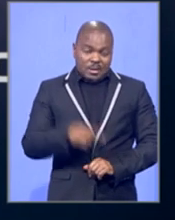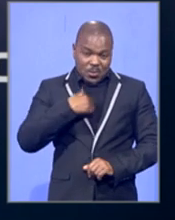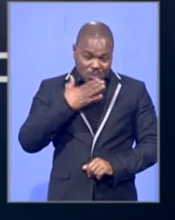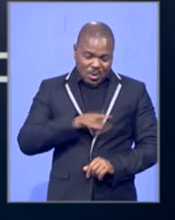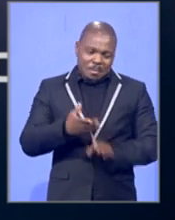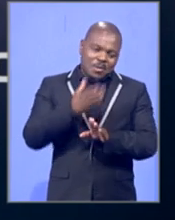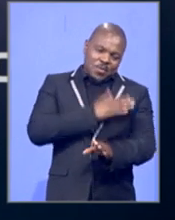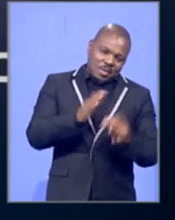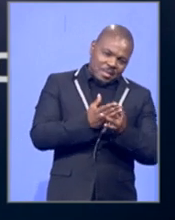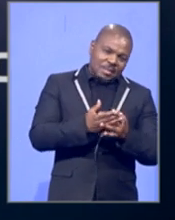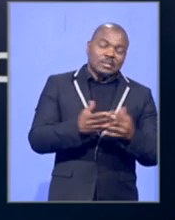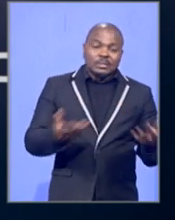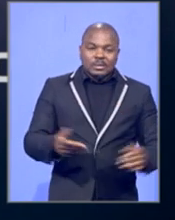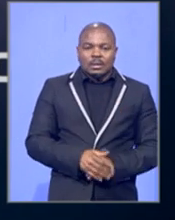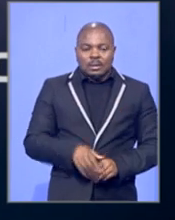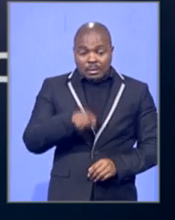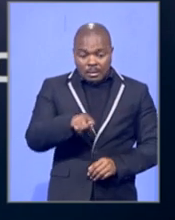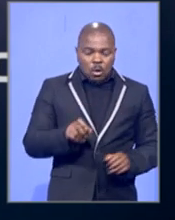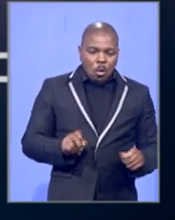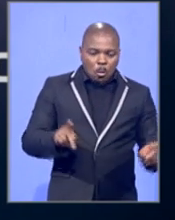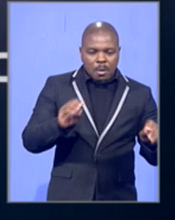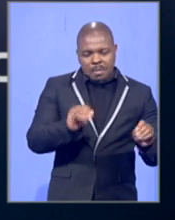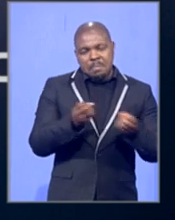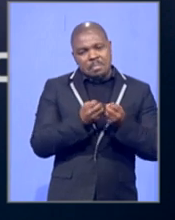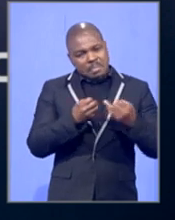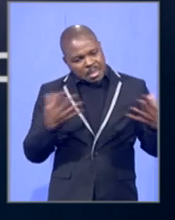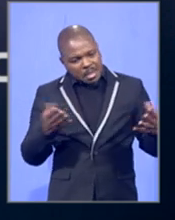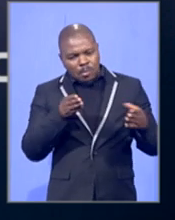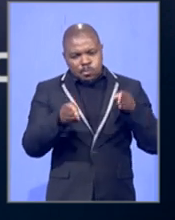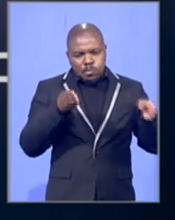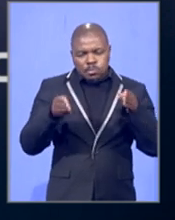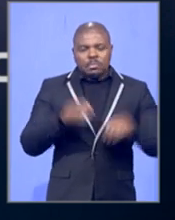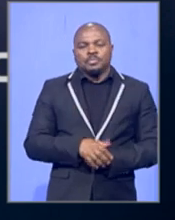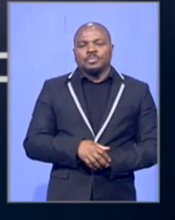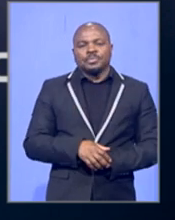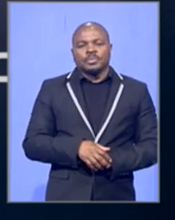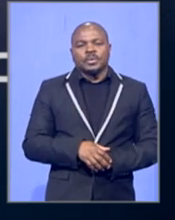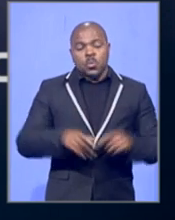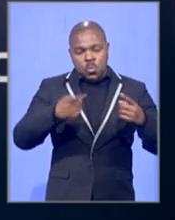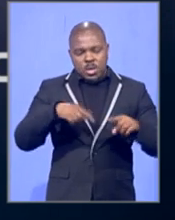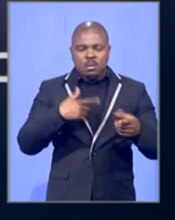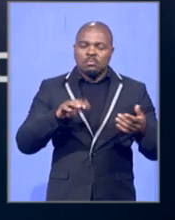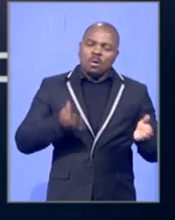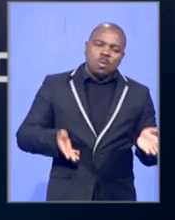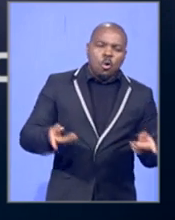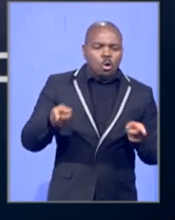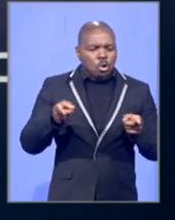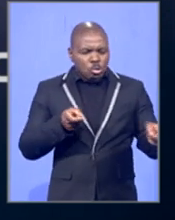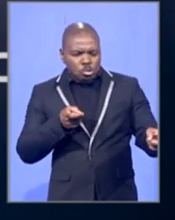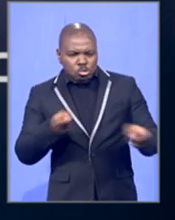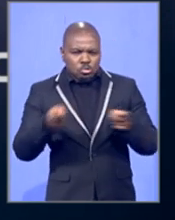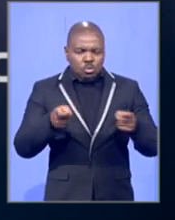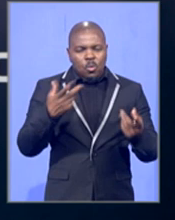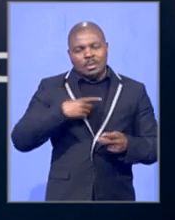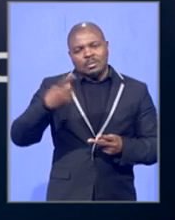wanted in the first half, and through that we created a lot of openings and a lot of chances, and we controlled the tempo the whole of the